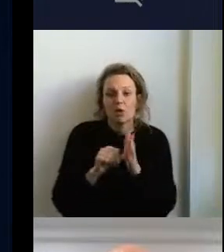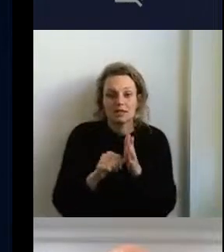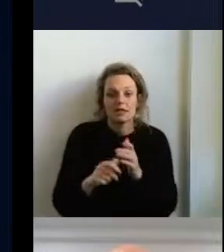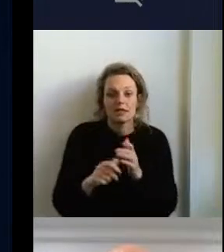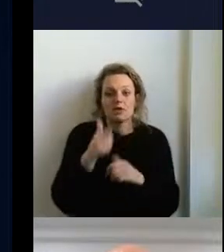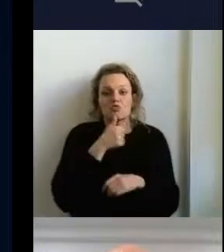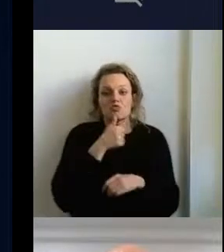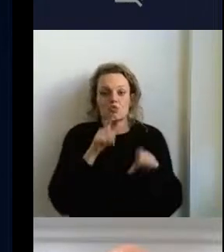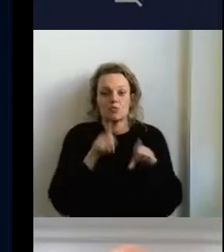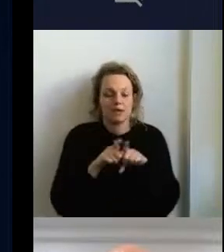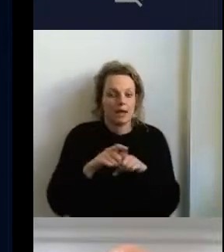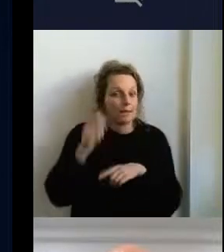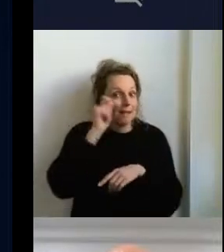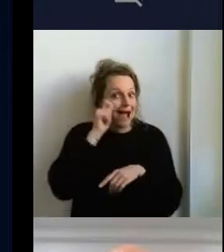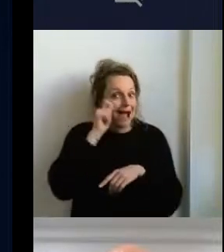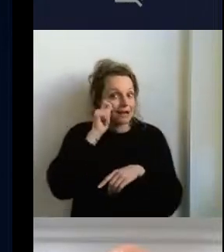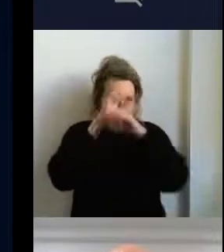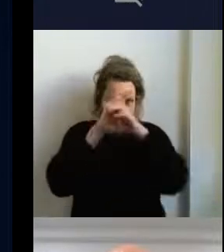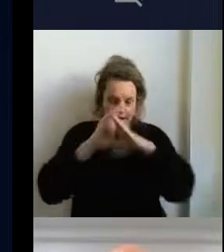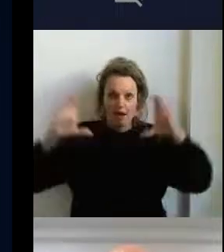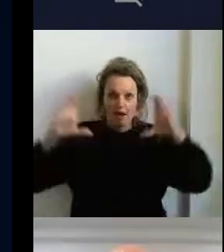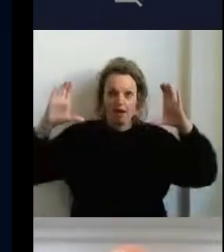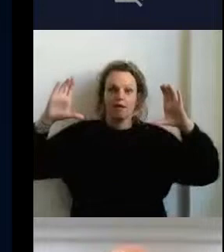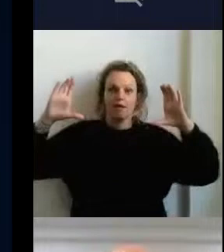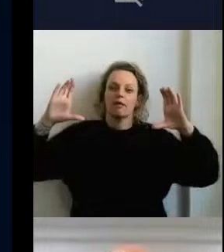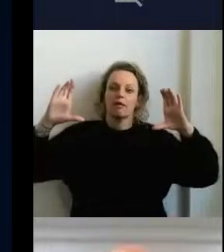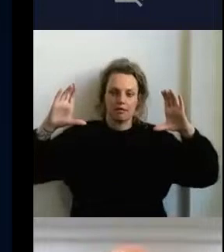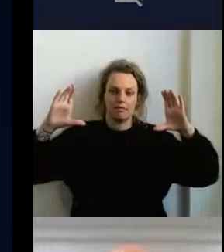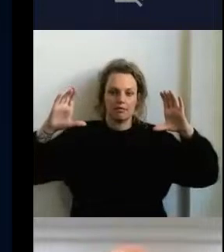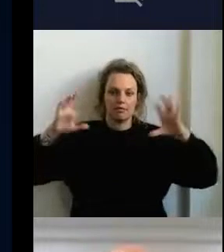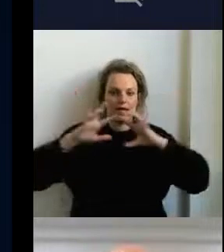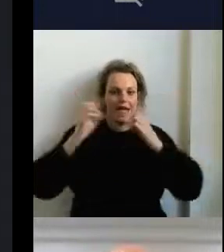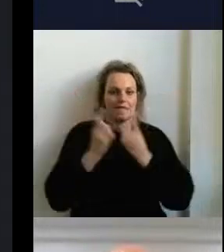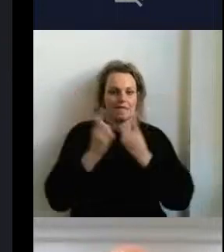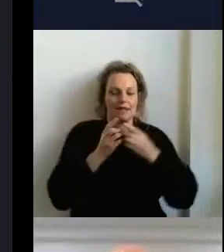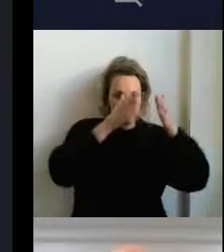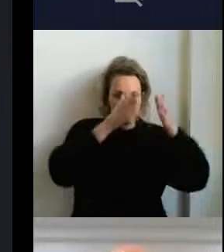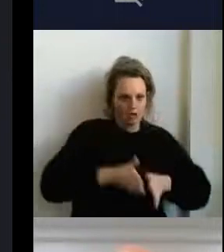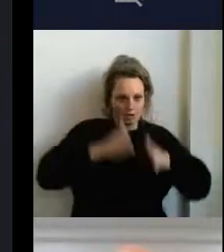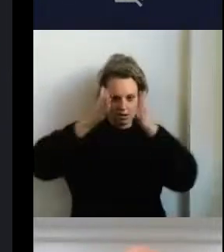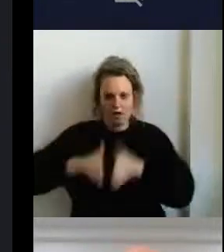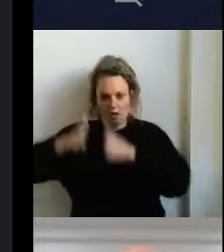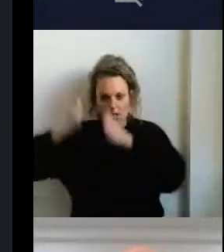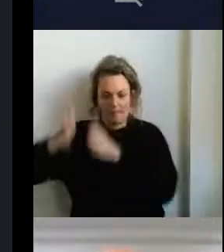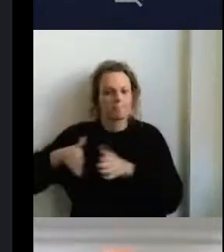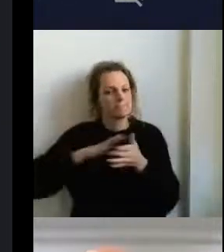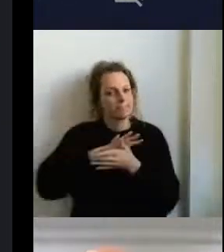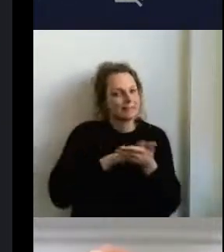because everything then is like in a vertical grouping. It makes it very simplistic. So